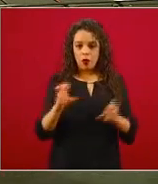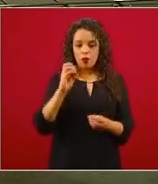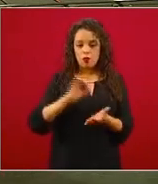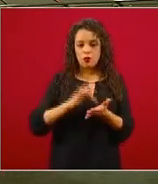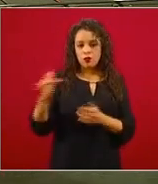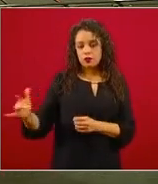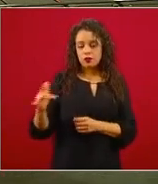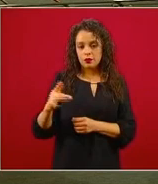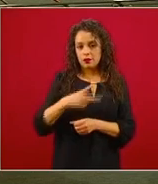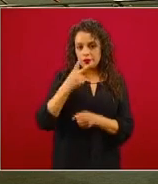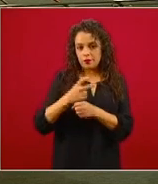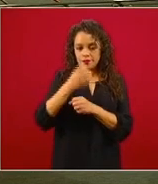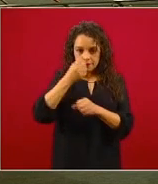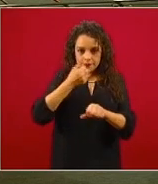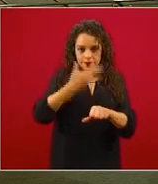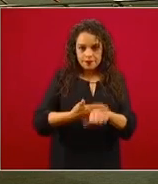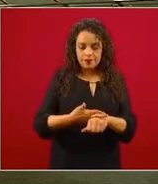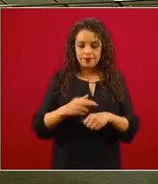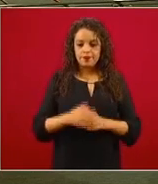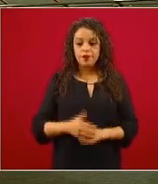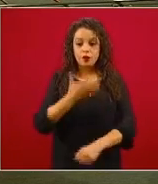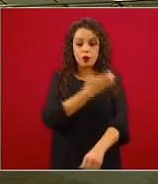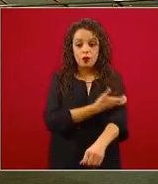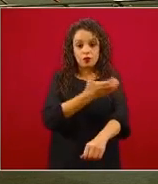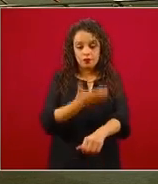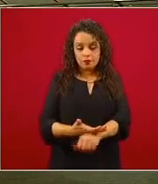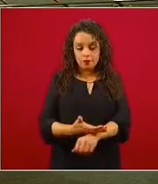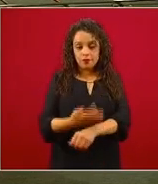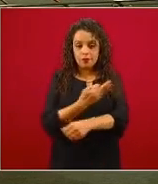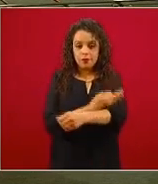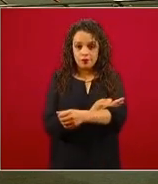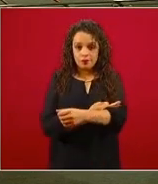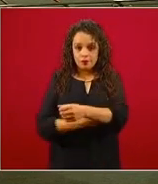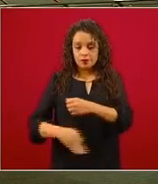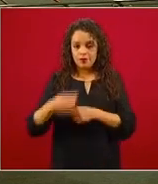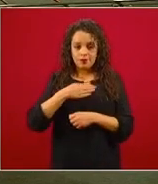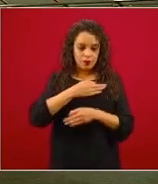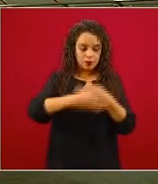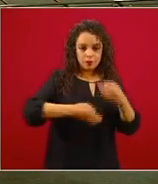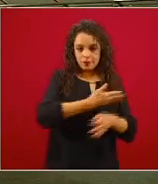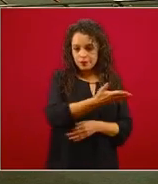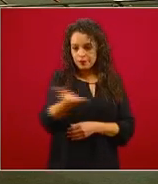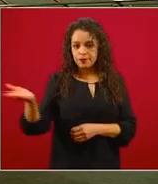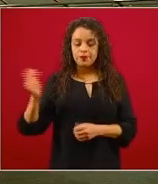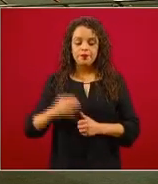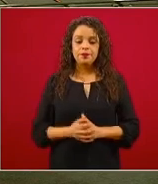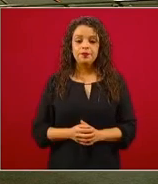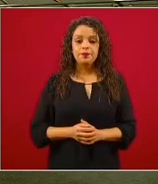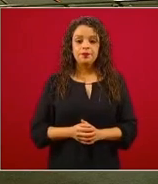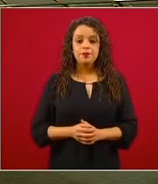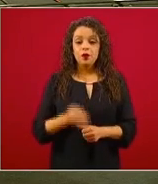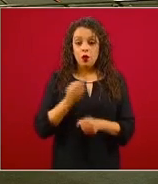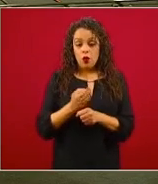medical health system does not get oversaturated. Thank you very much.